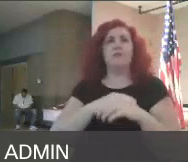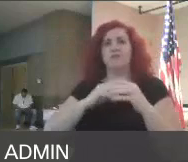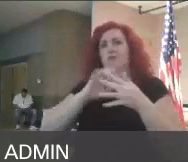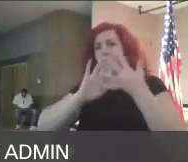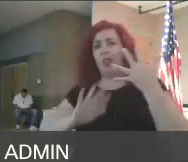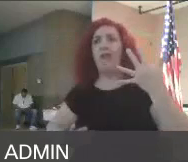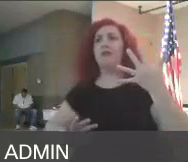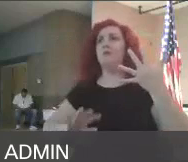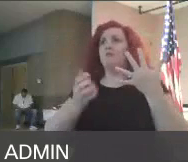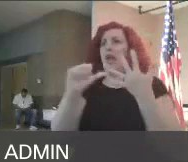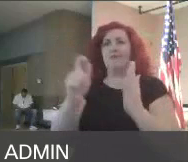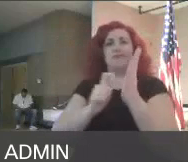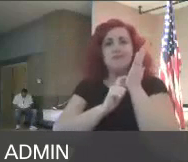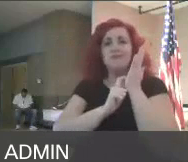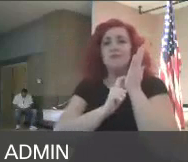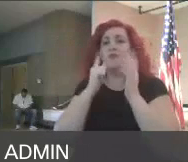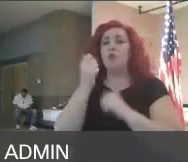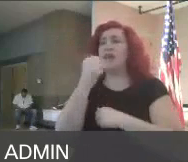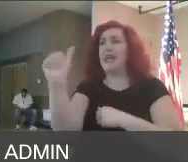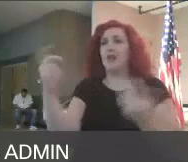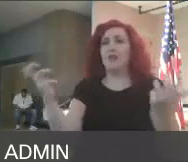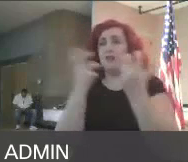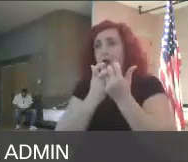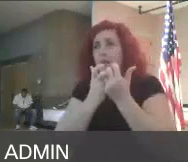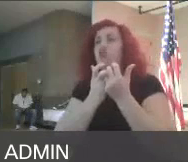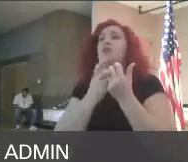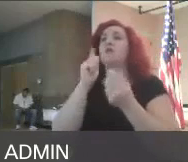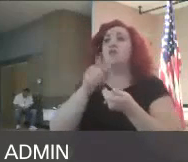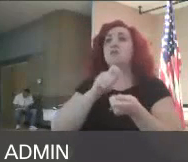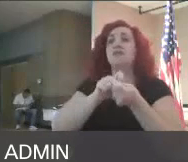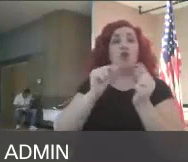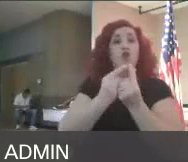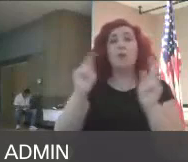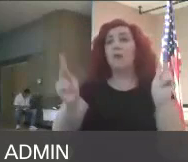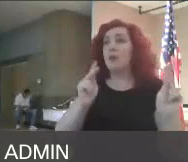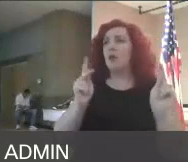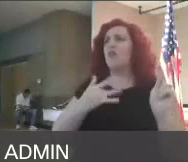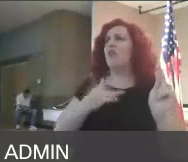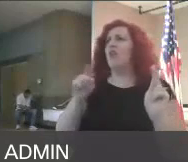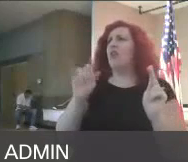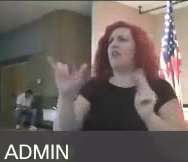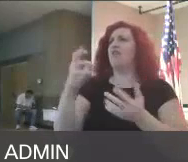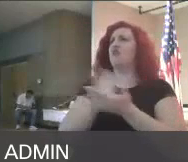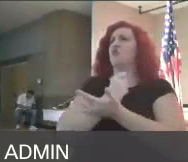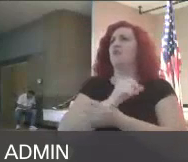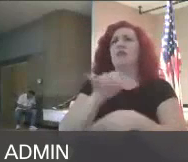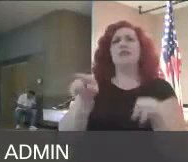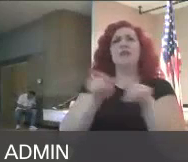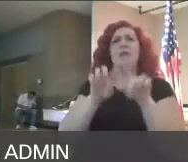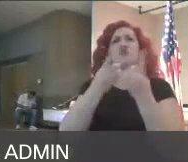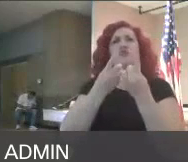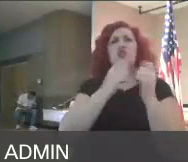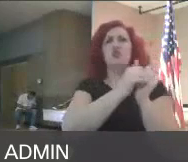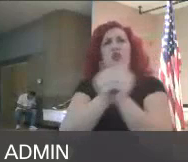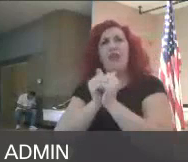lifestyle, any of the above. It's any set of criteria in any combination that makes a certain group of people feel like they deserve to be in the